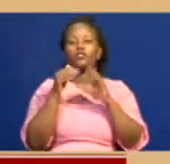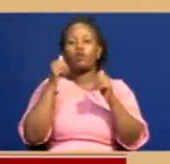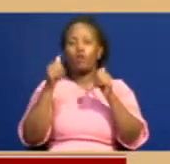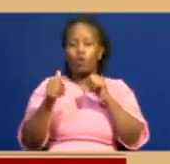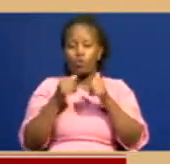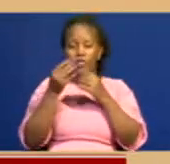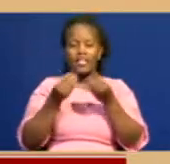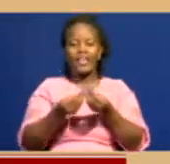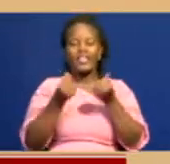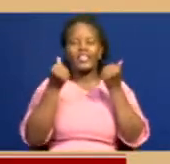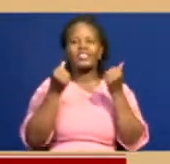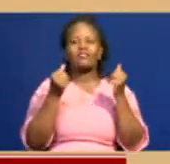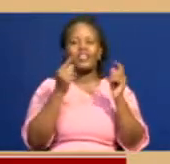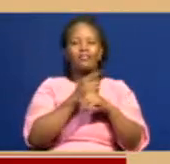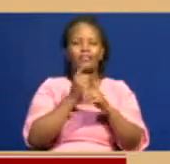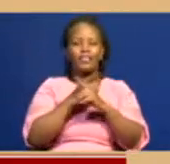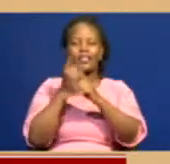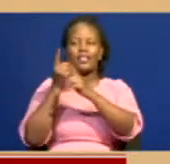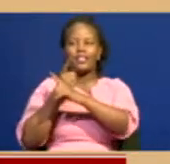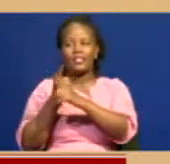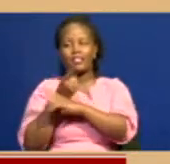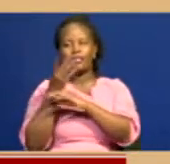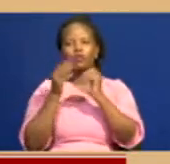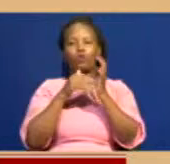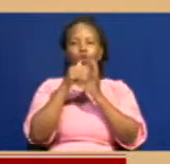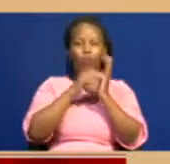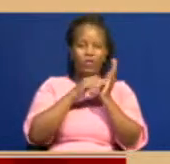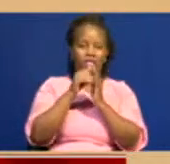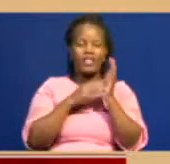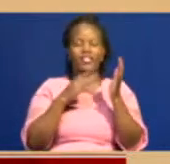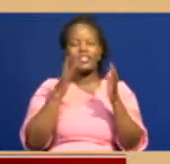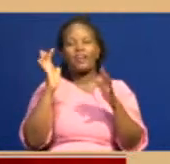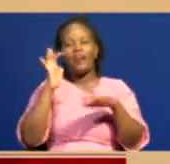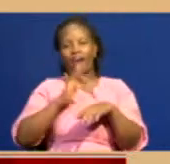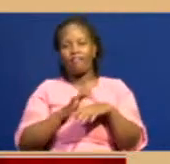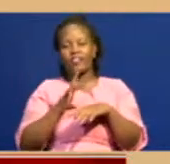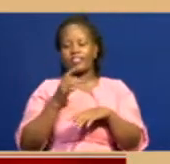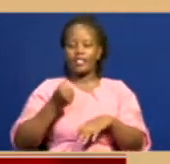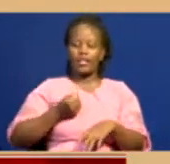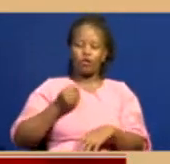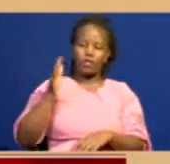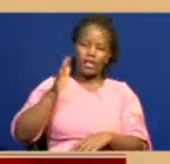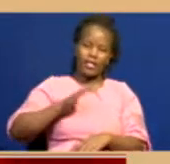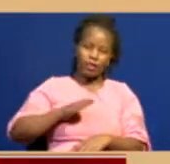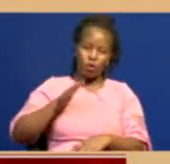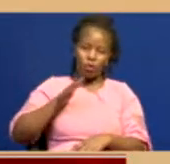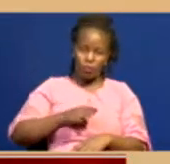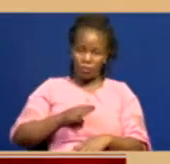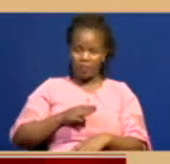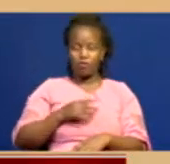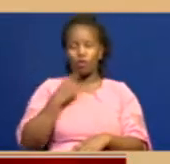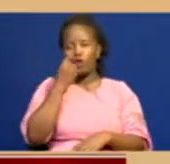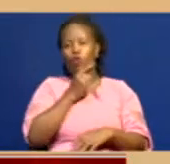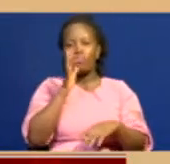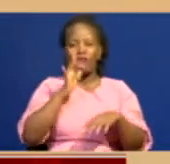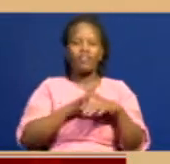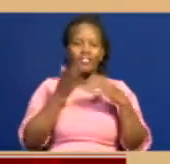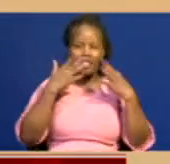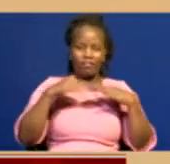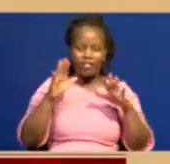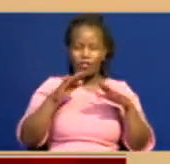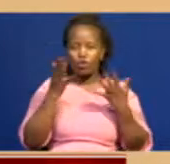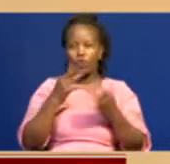different intersecting vulnerabilities facing girls and women affected or at risk of